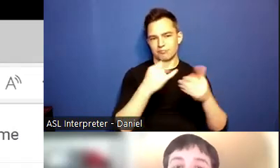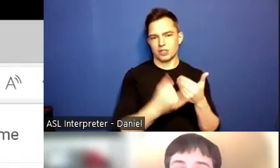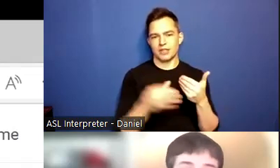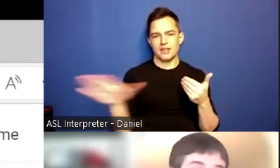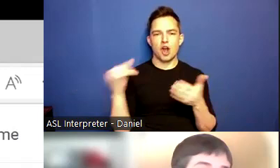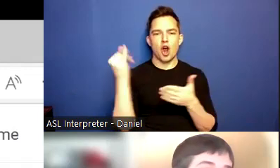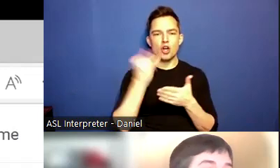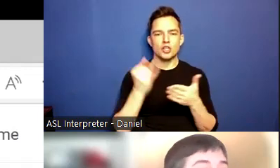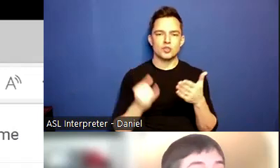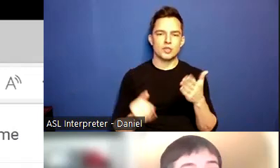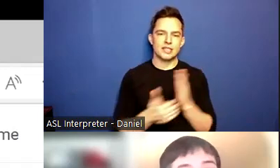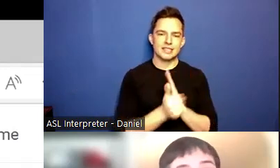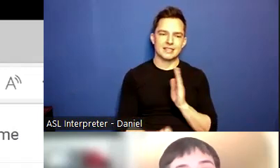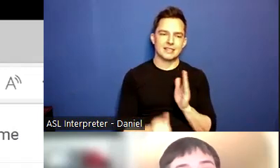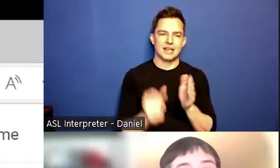along with the work sample.